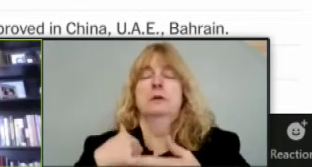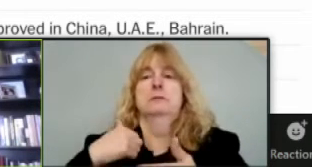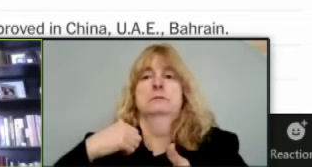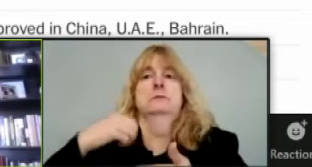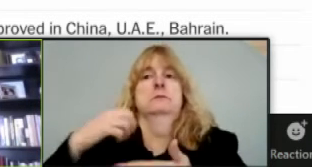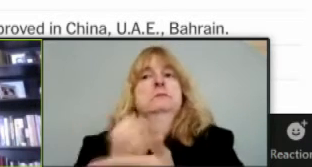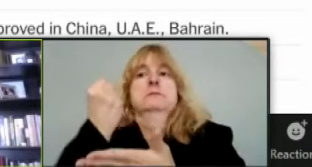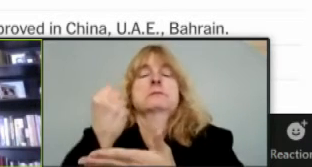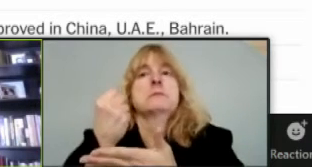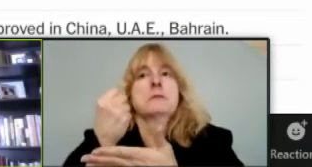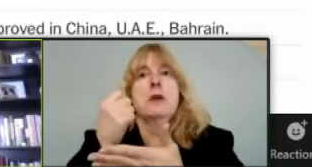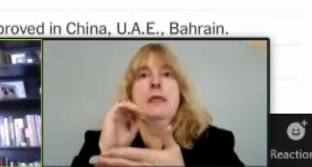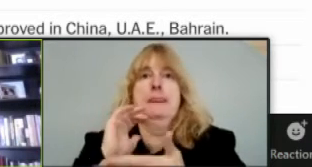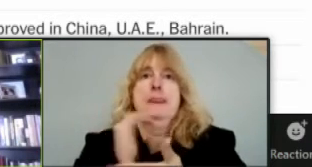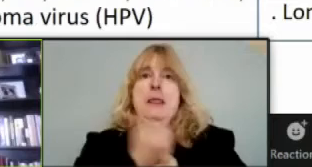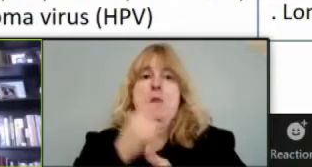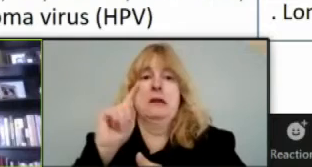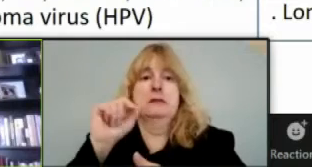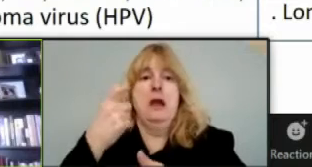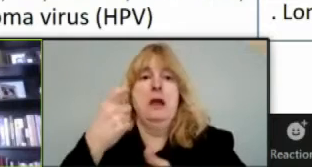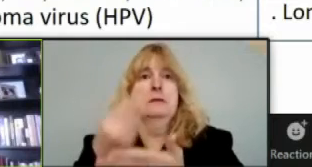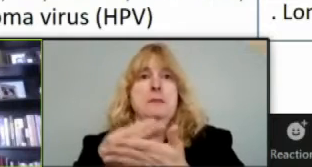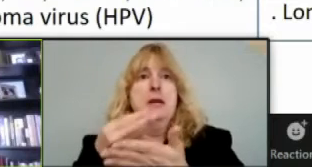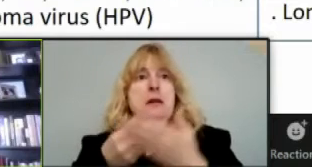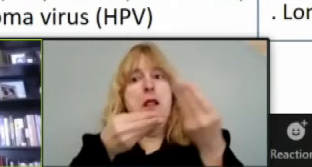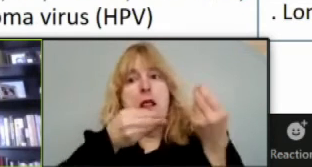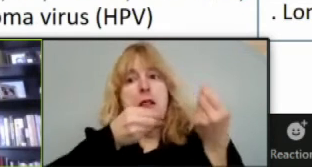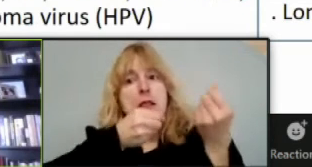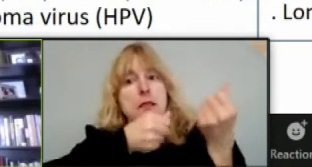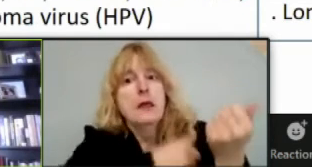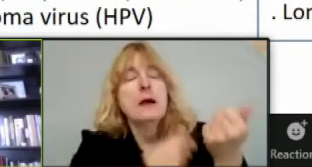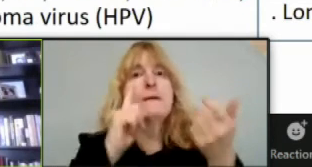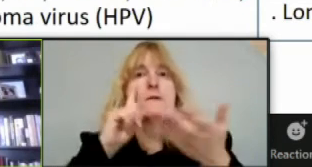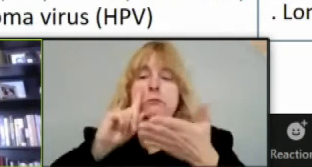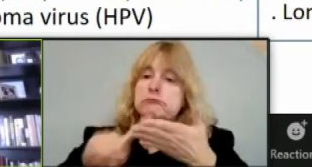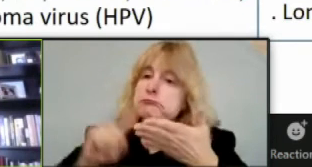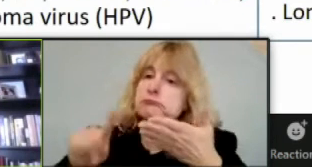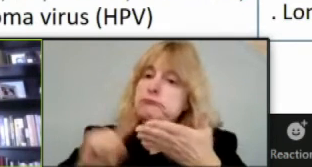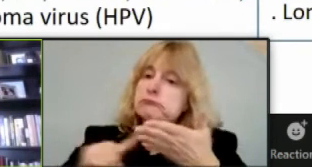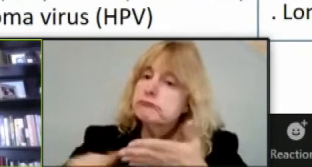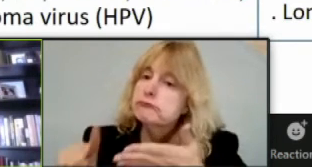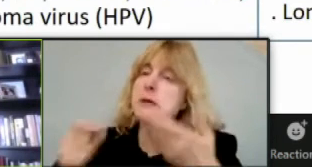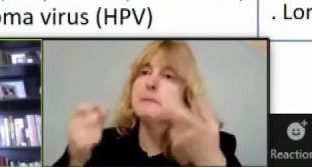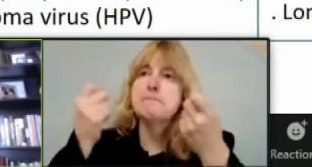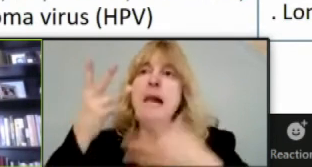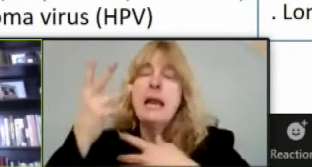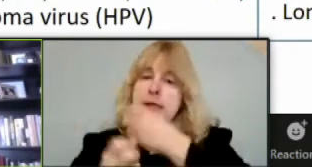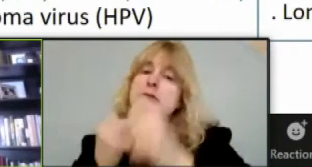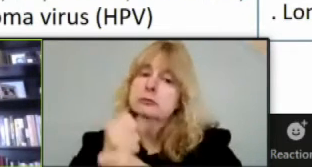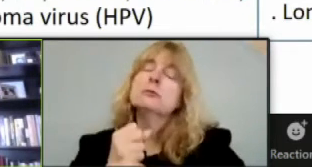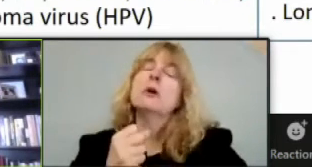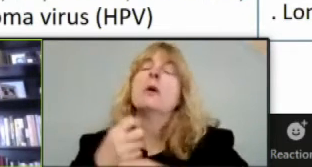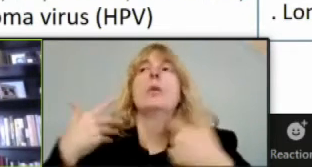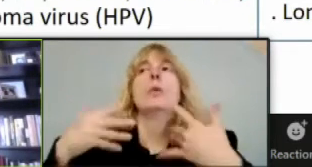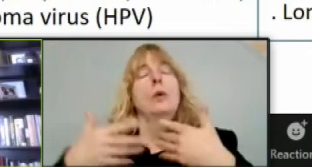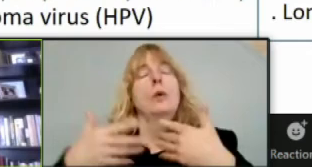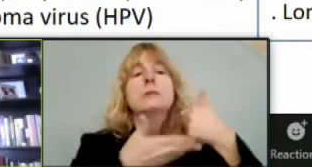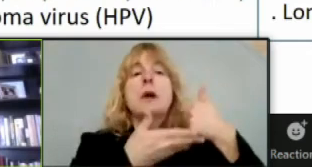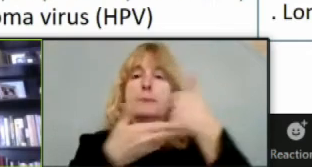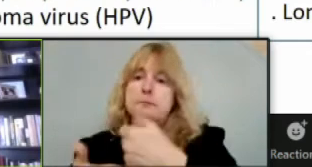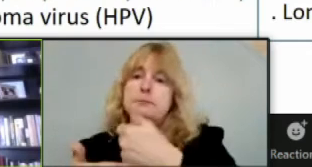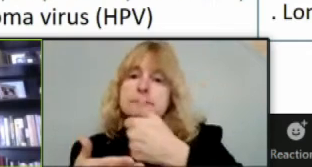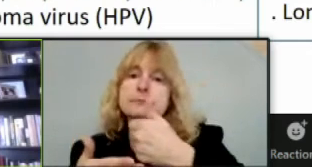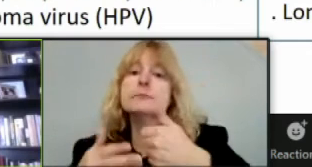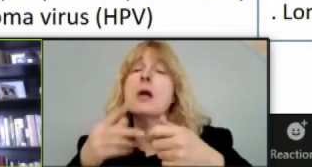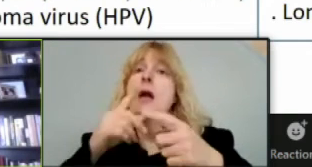for many years. The thing about vaccines that I want you to know is that vaccines are preventative, a